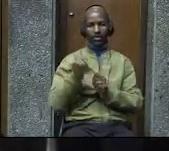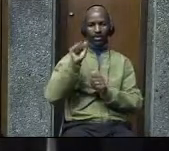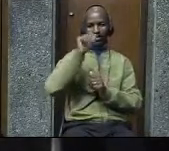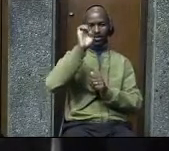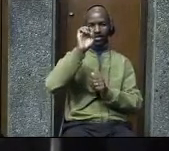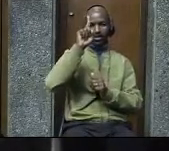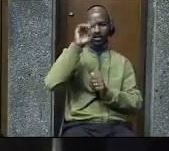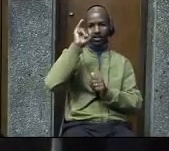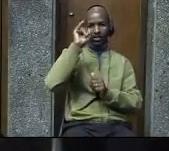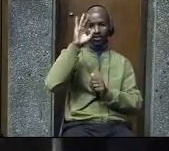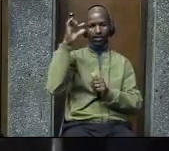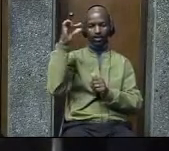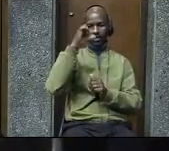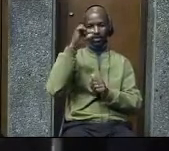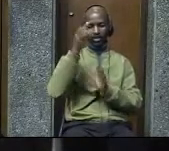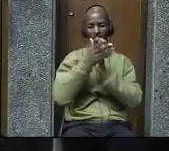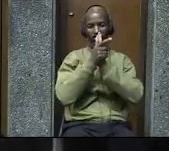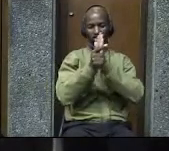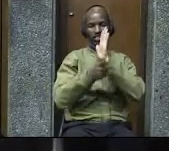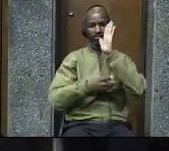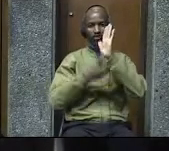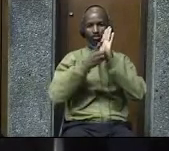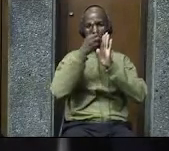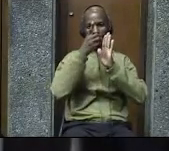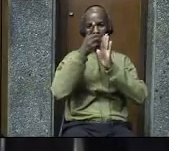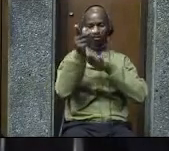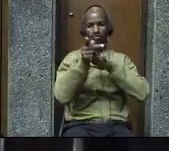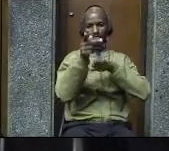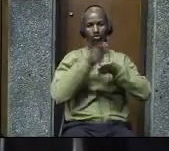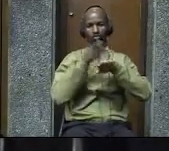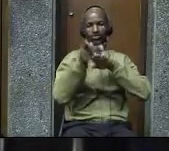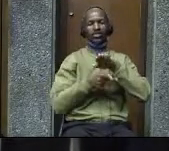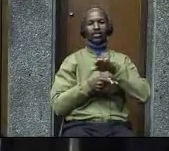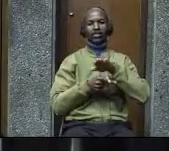Sidibeng Skill Development Project.